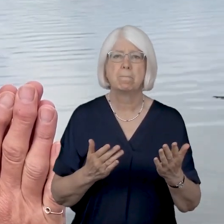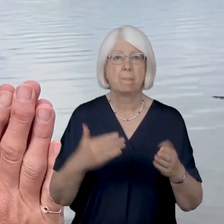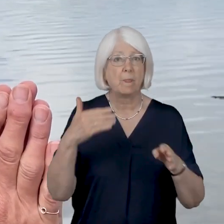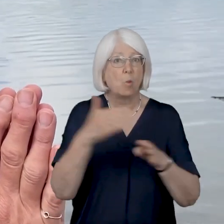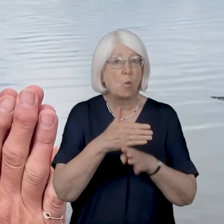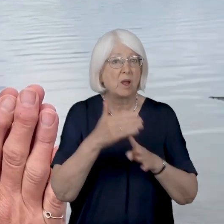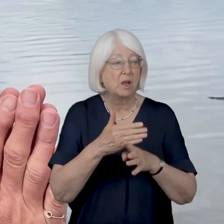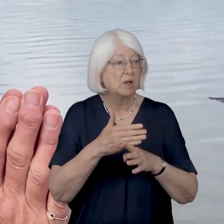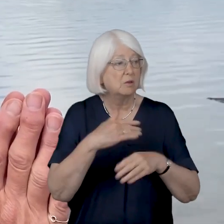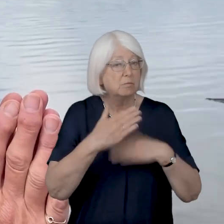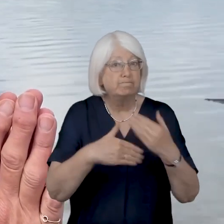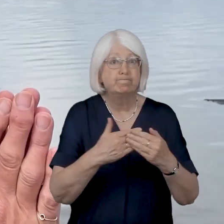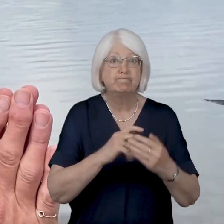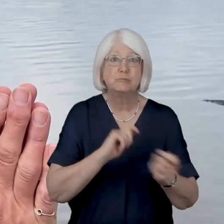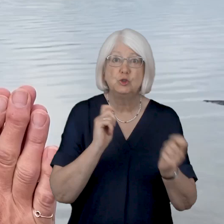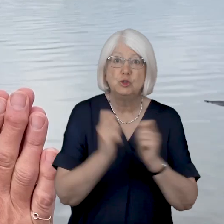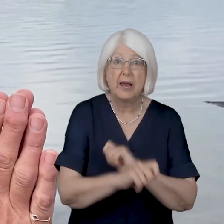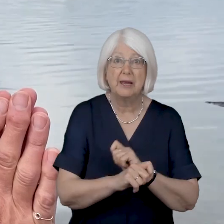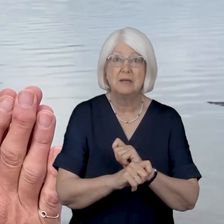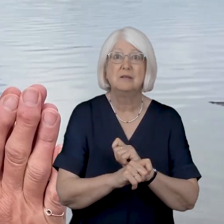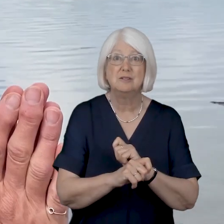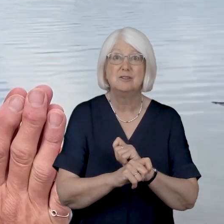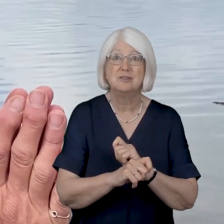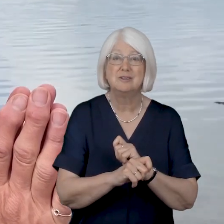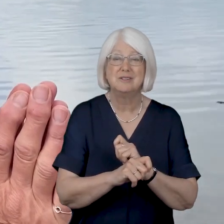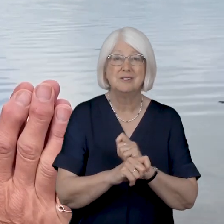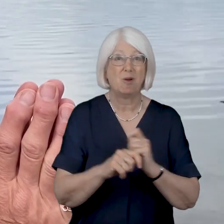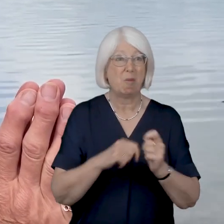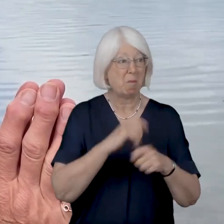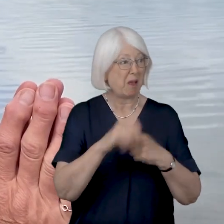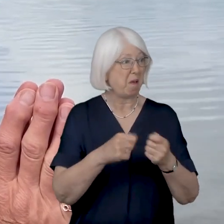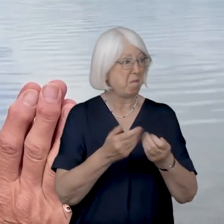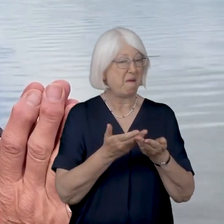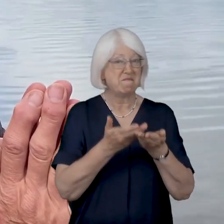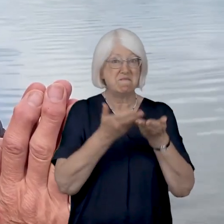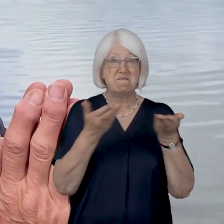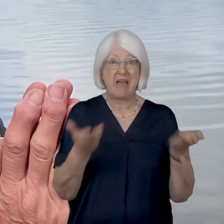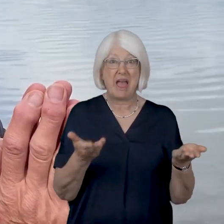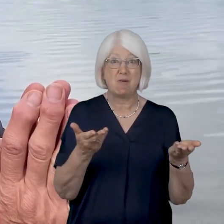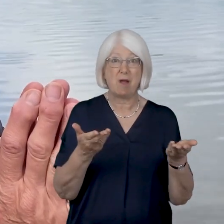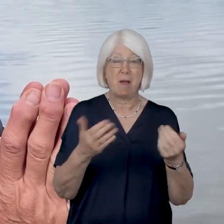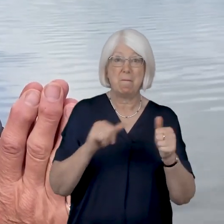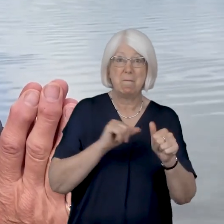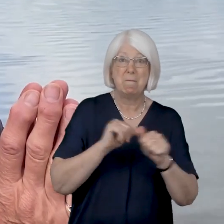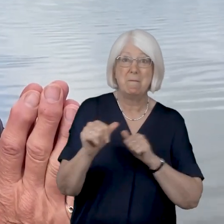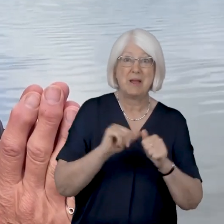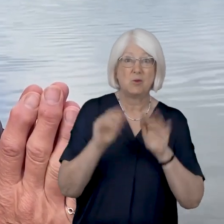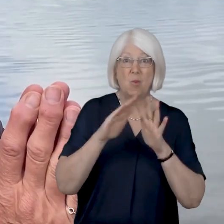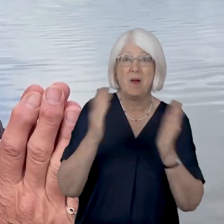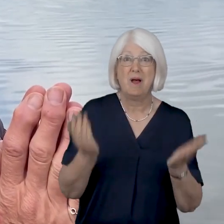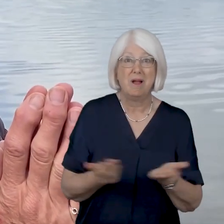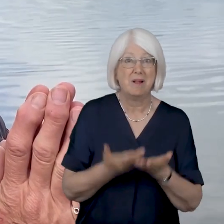Working for change so there is a fairer and more just world.